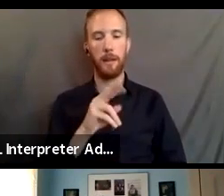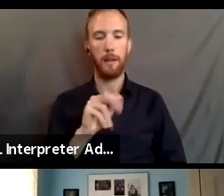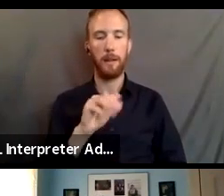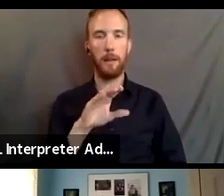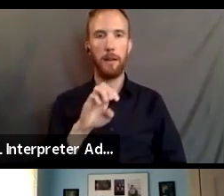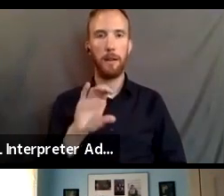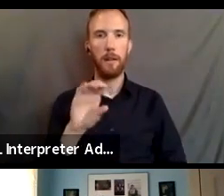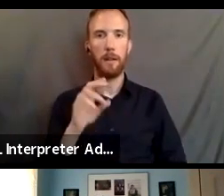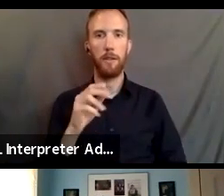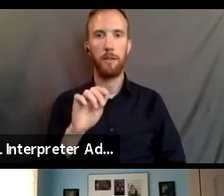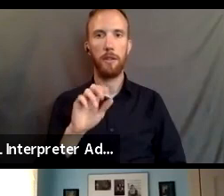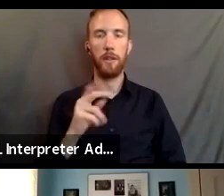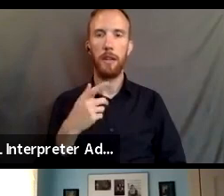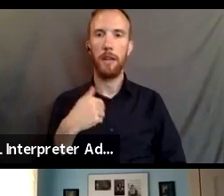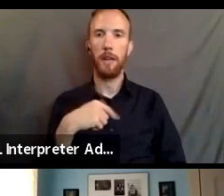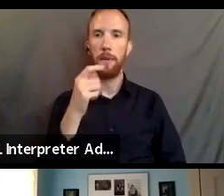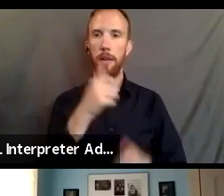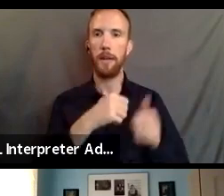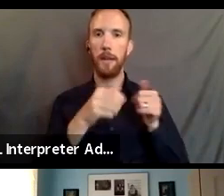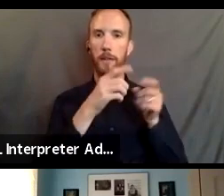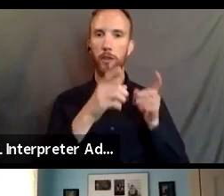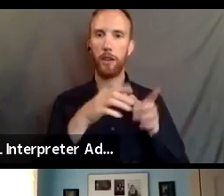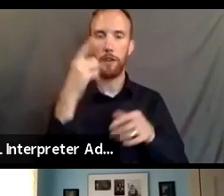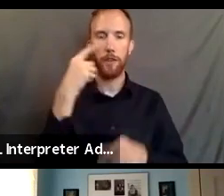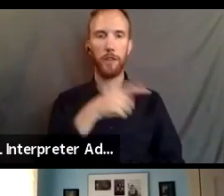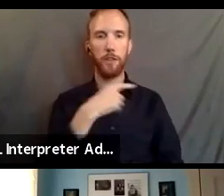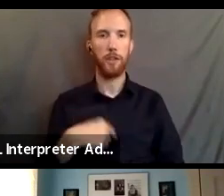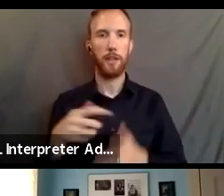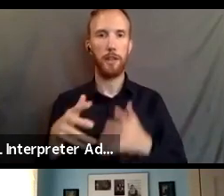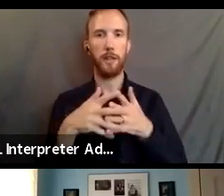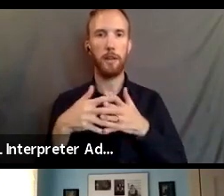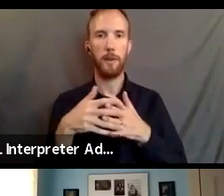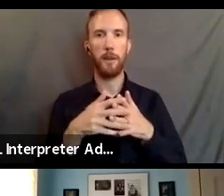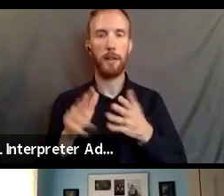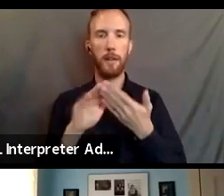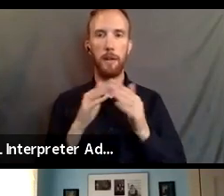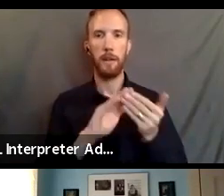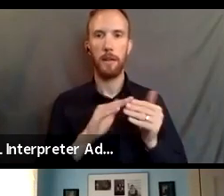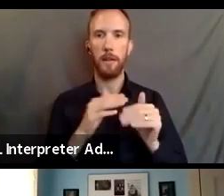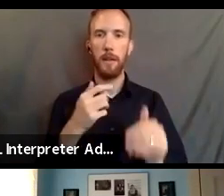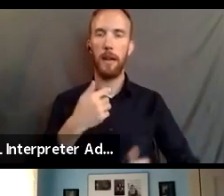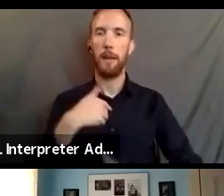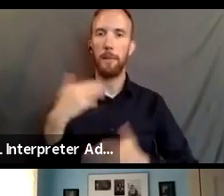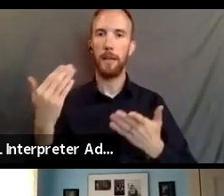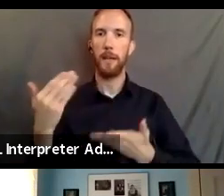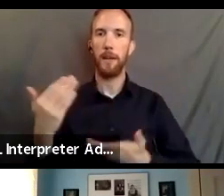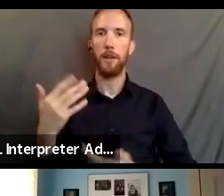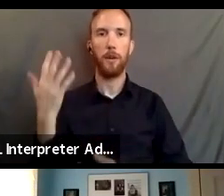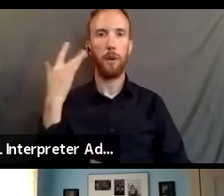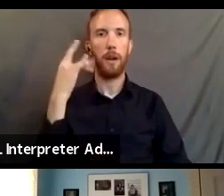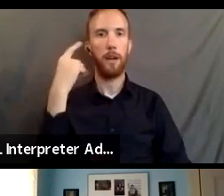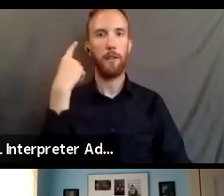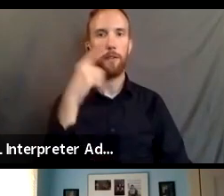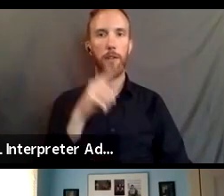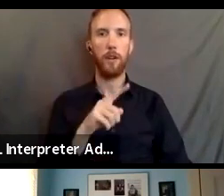executive director of coalition for a better chinese american community i am testifying to support a fiscal 21 cps budget that includes the